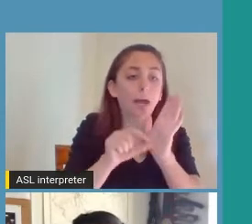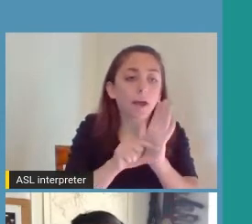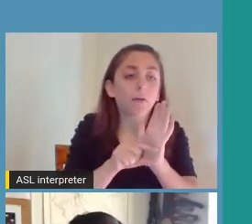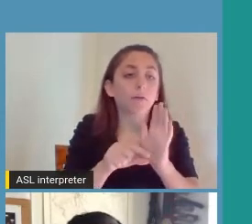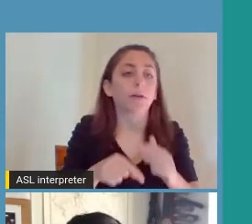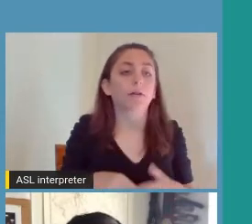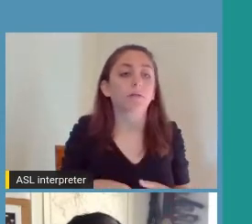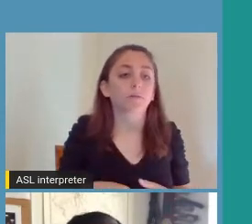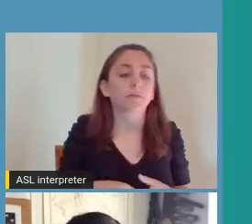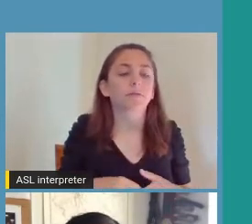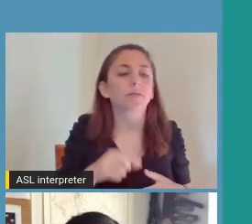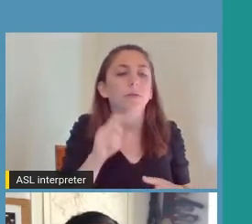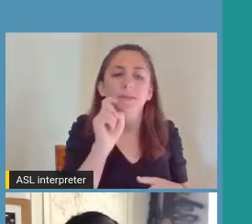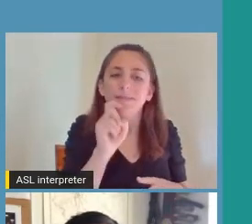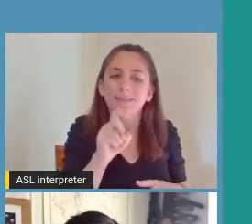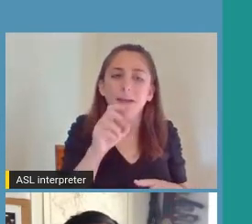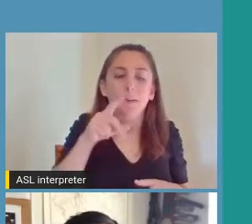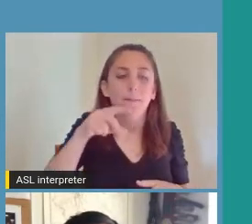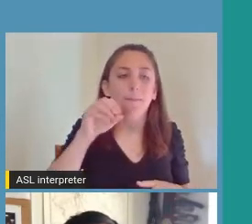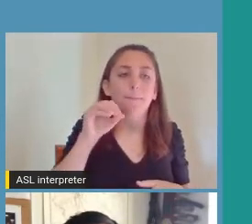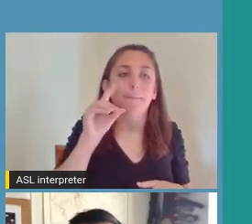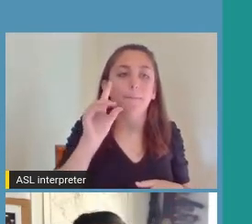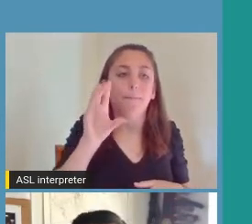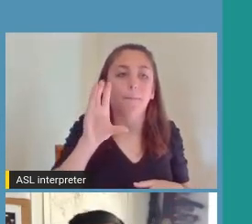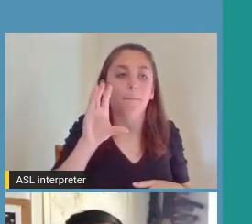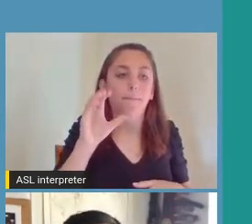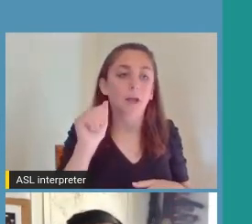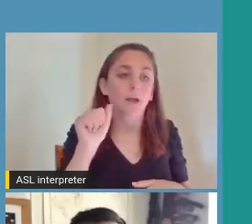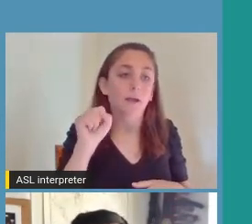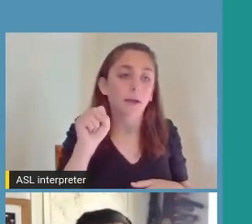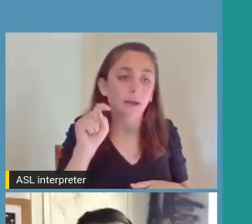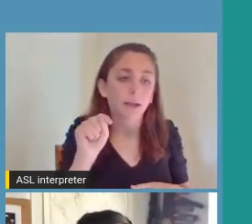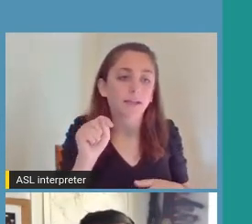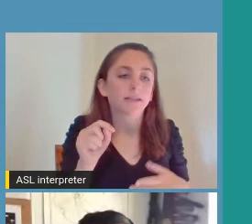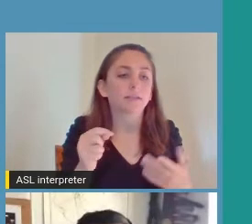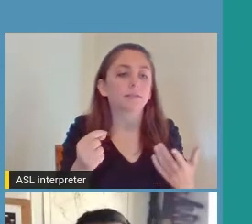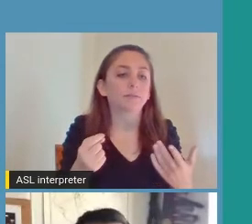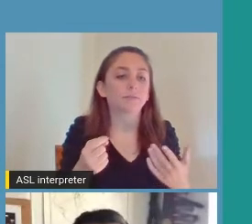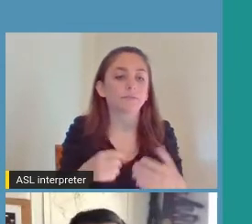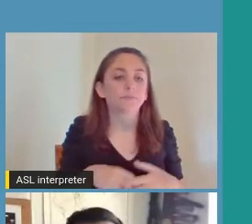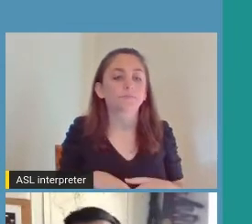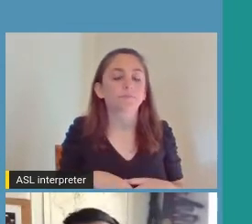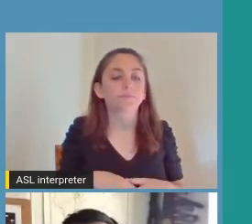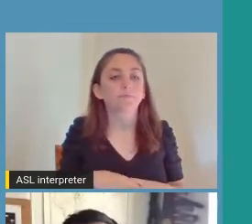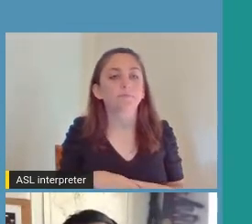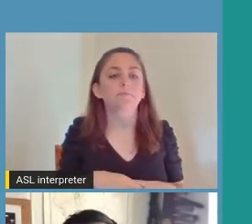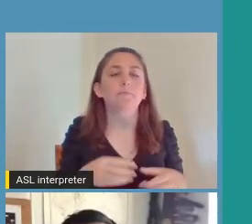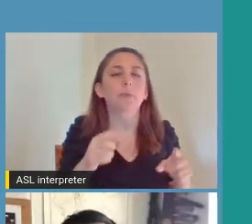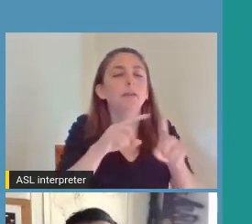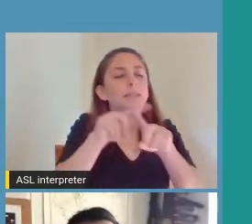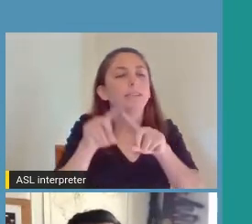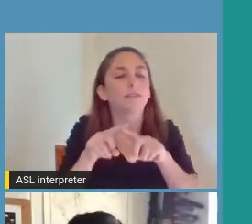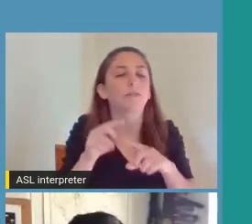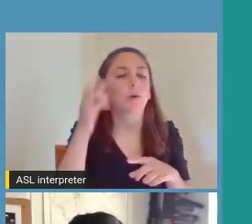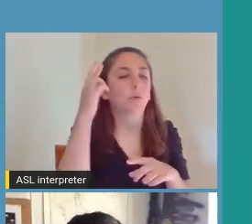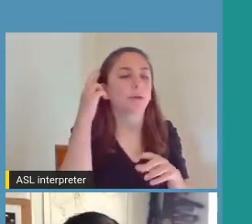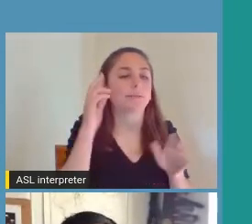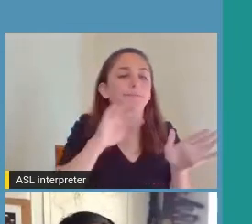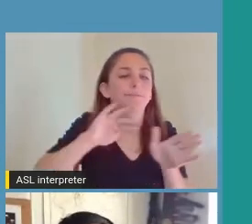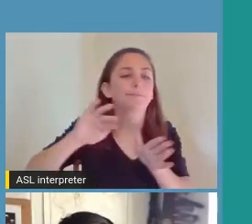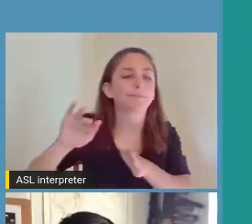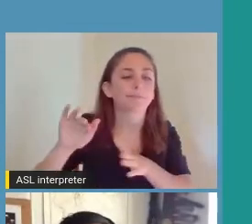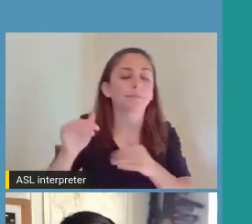kind of neat to do a podcast on this. But it was always kind of shelved for various different reasons. Well, when the pandemic